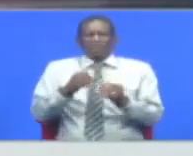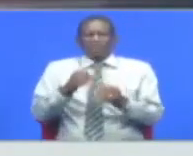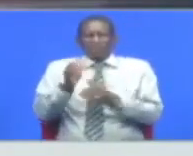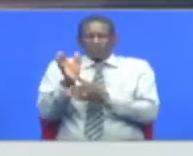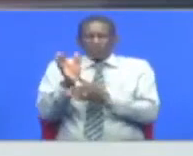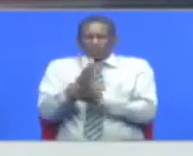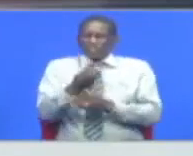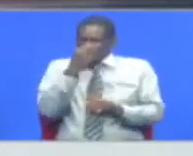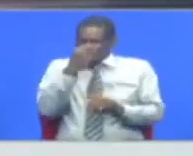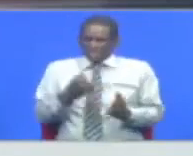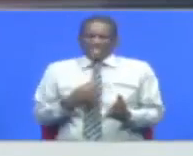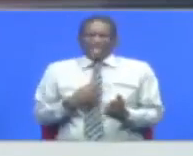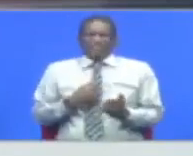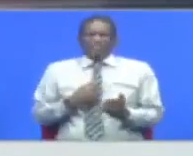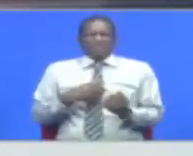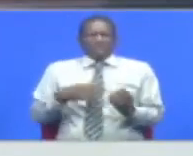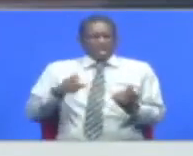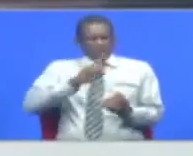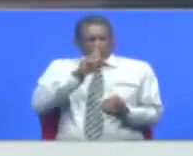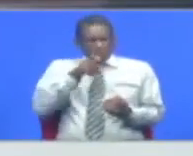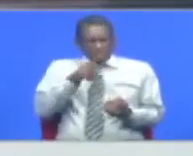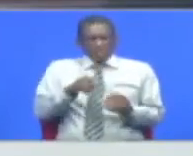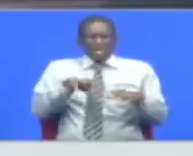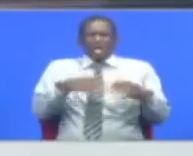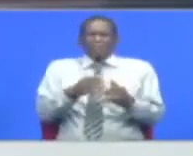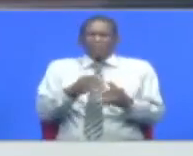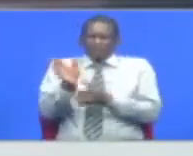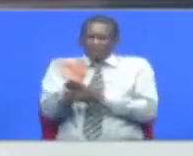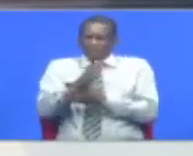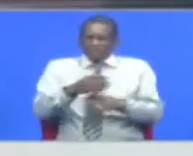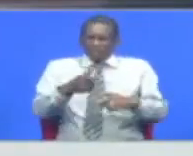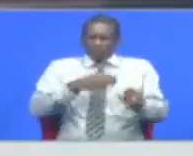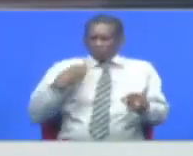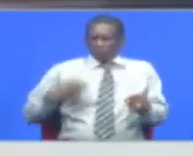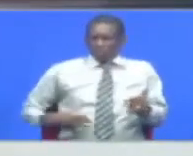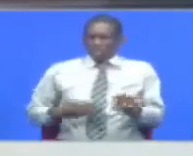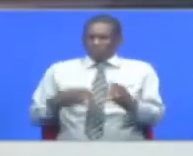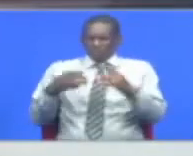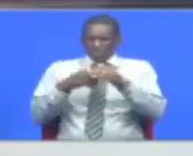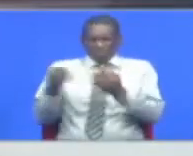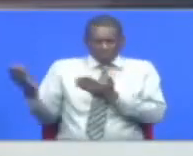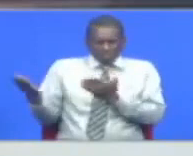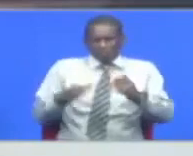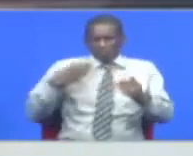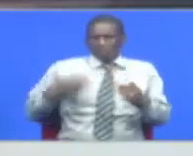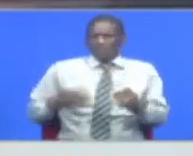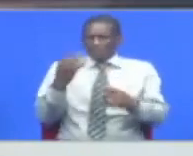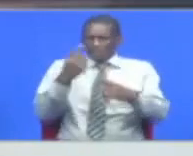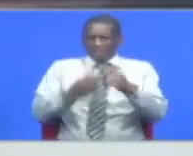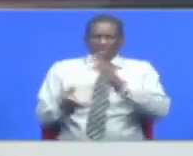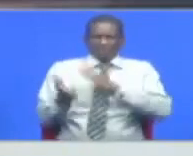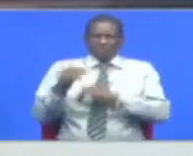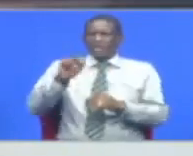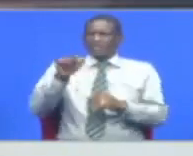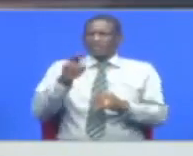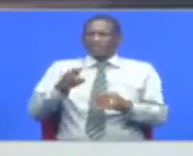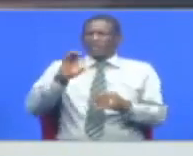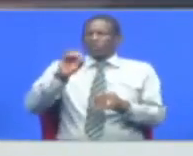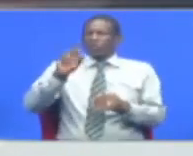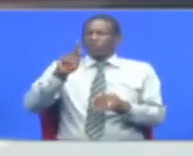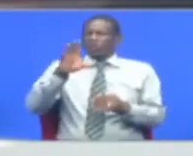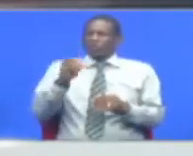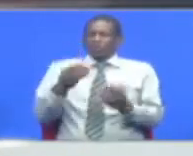the government okayed fish imports from China more than 3 years ago. So tonight, NTV's Oko Okusa brings the